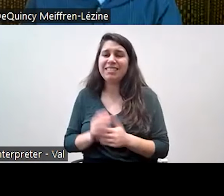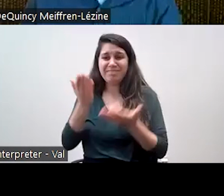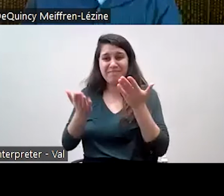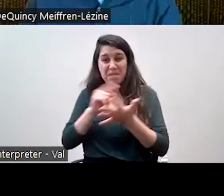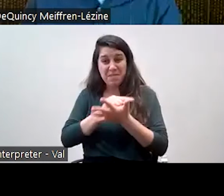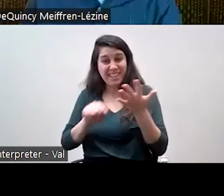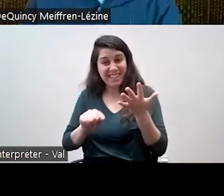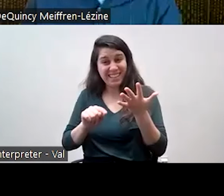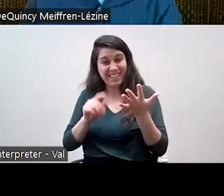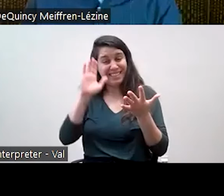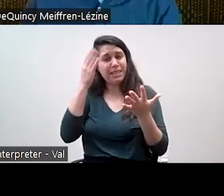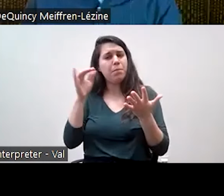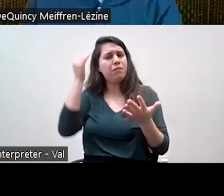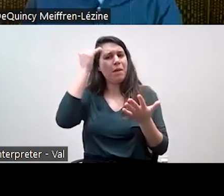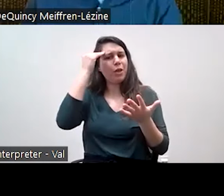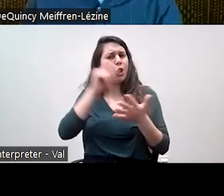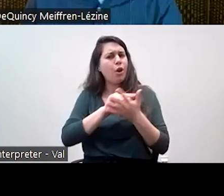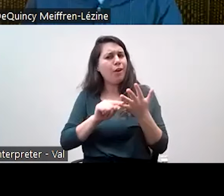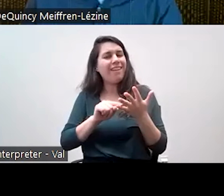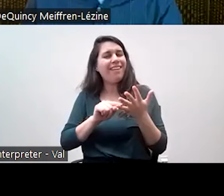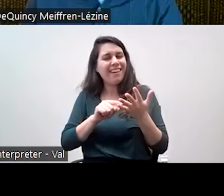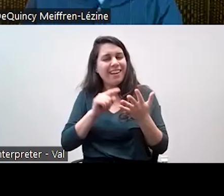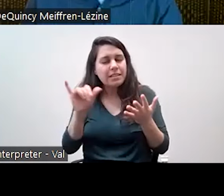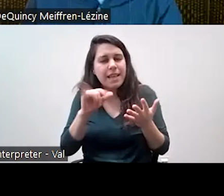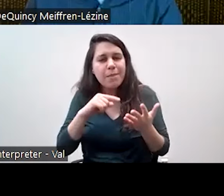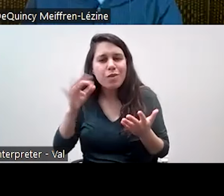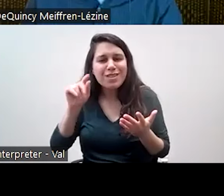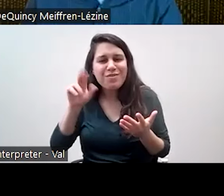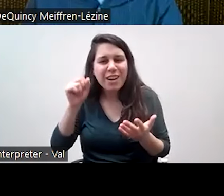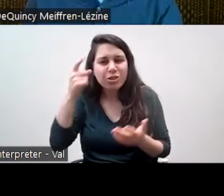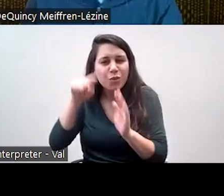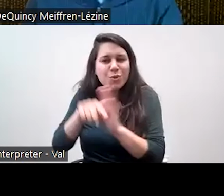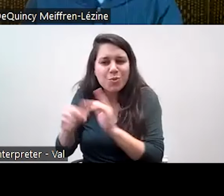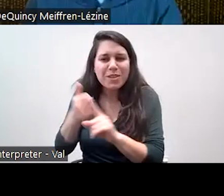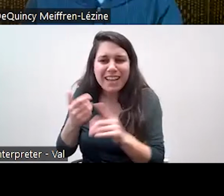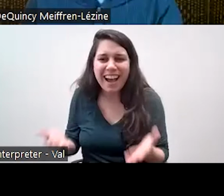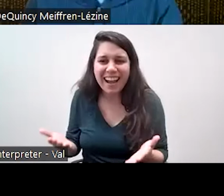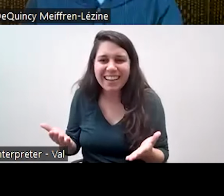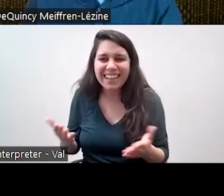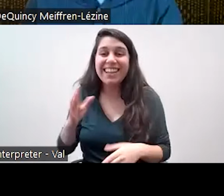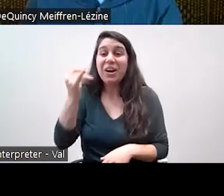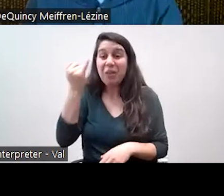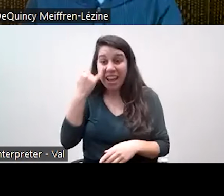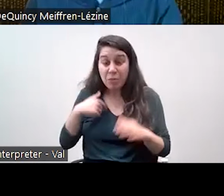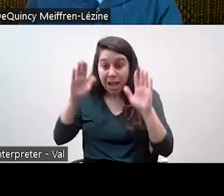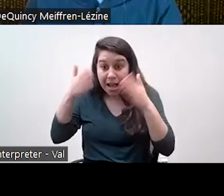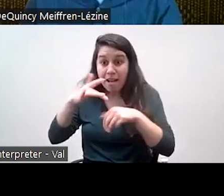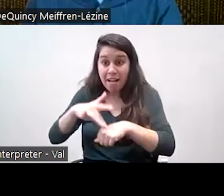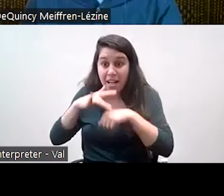risk factors for suicide. So we're not especially helping somebody if we are focusing just on